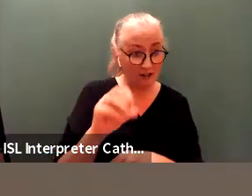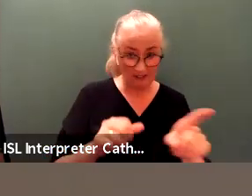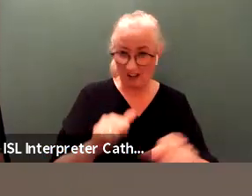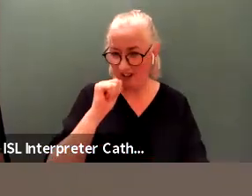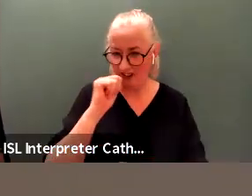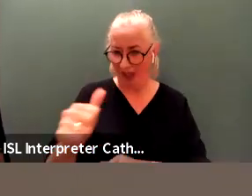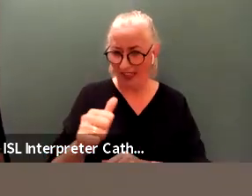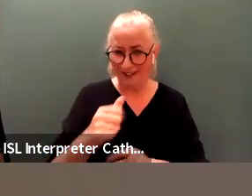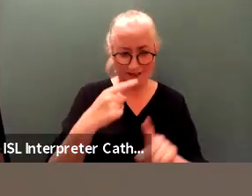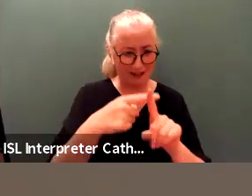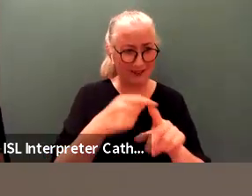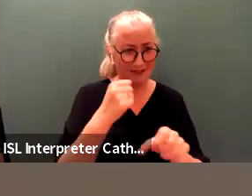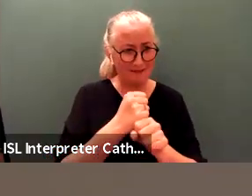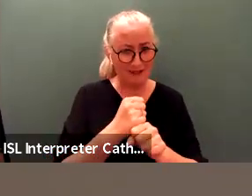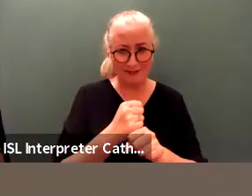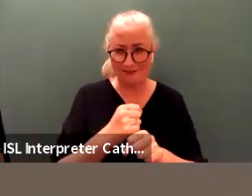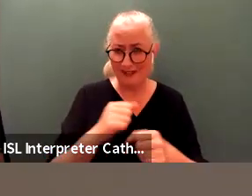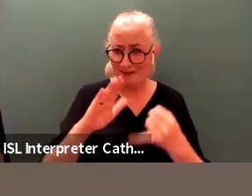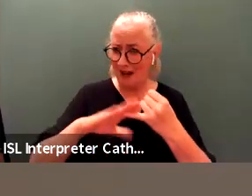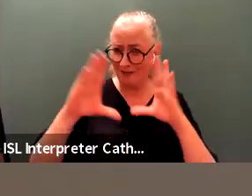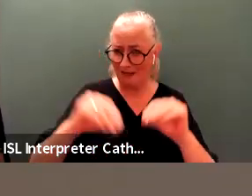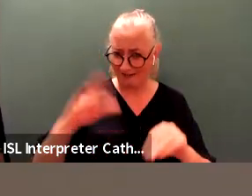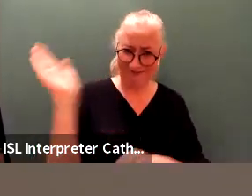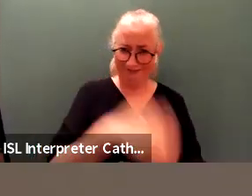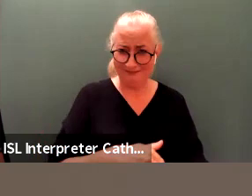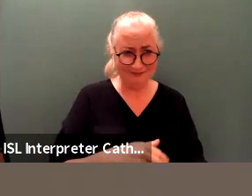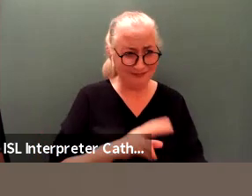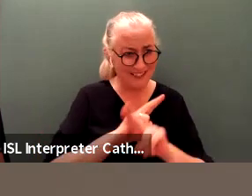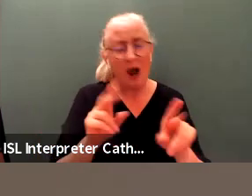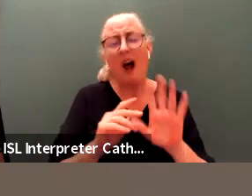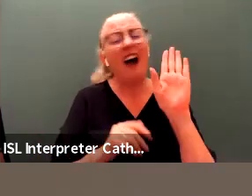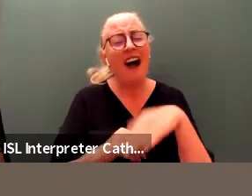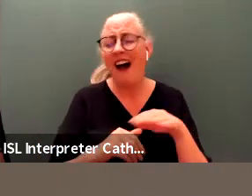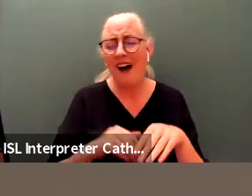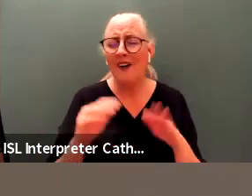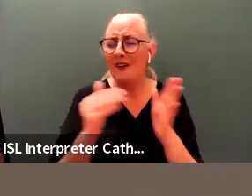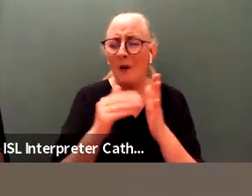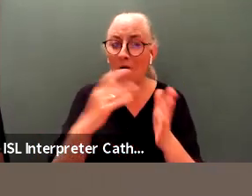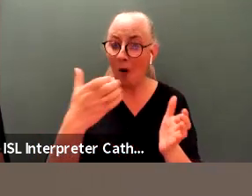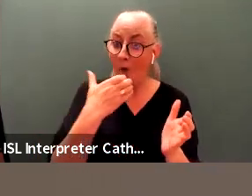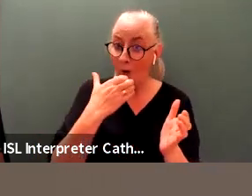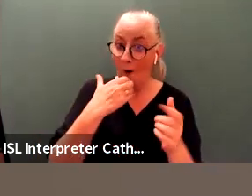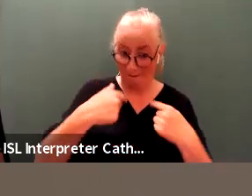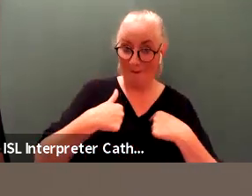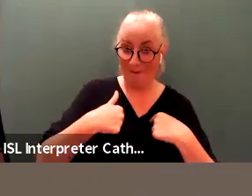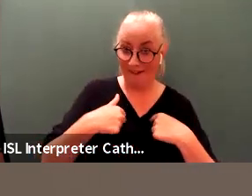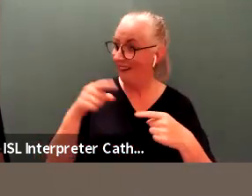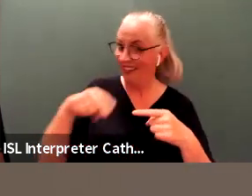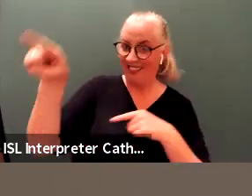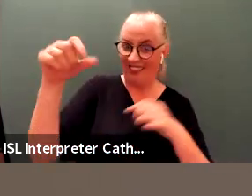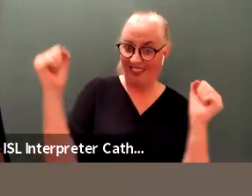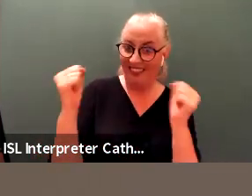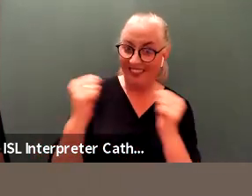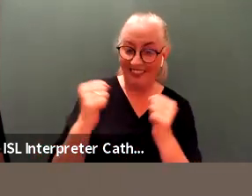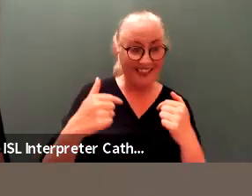about menopause. Are you having a laugh? There really isn't. Well, no, there is, because you're warm when everybody else is freezing, so there's a positive. We're